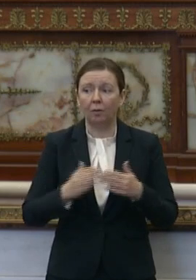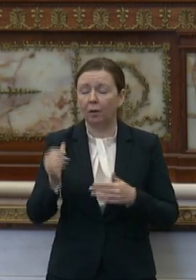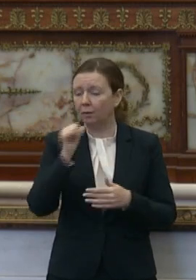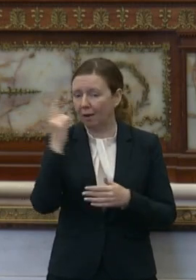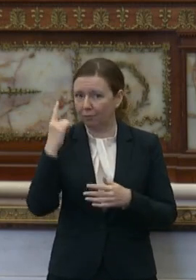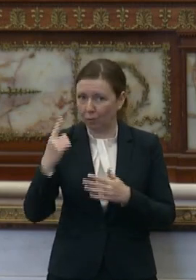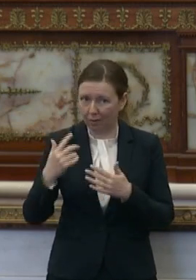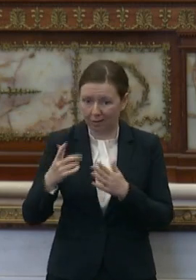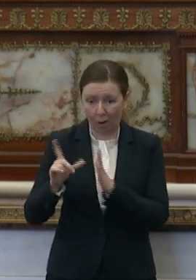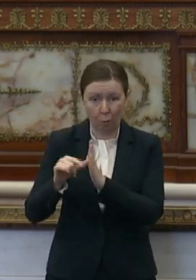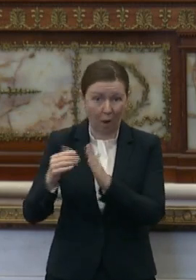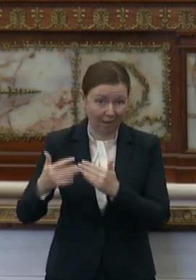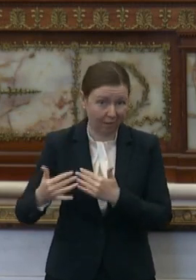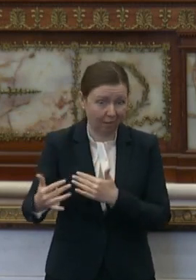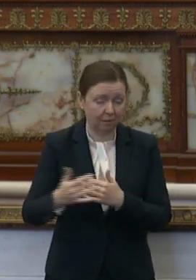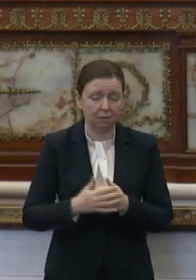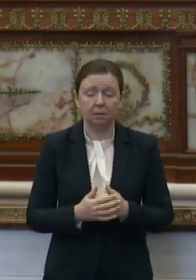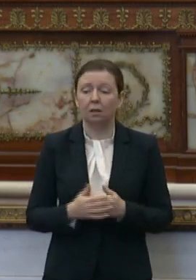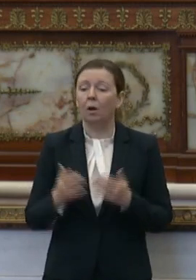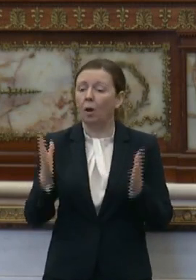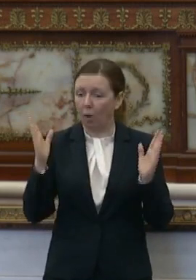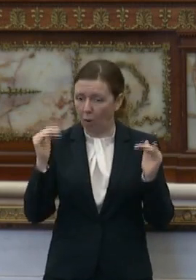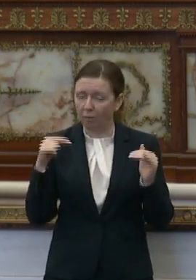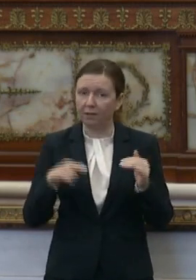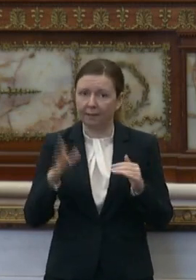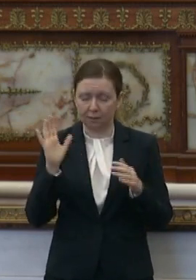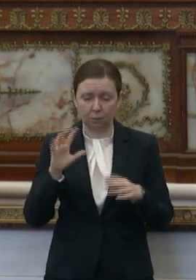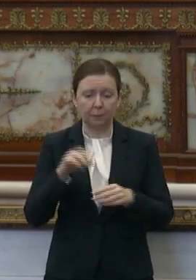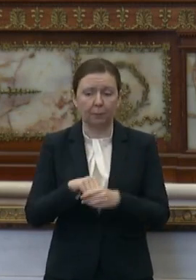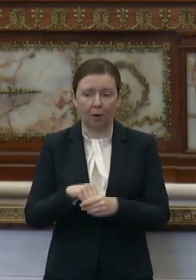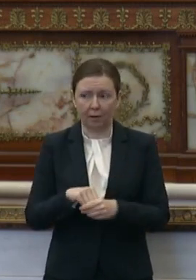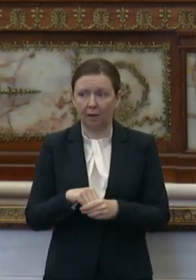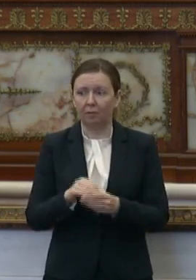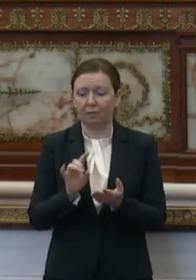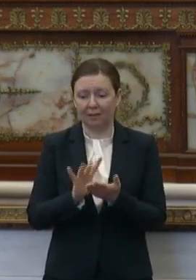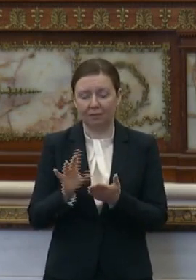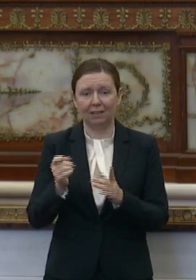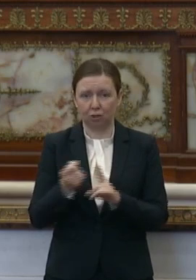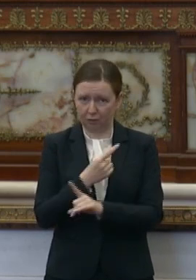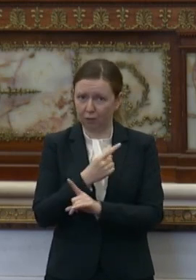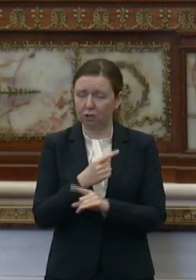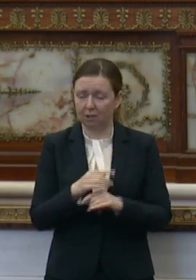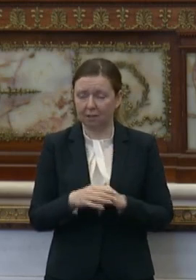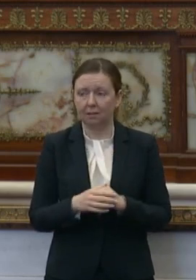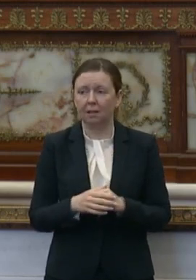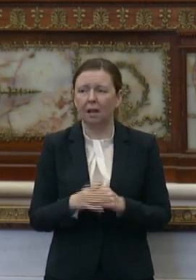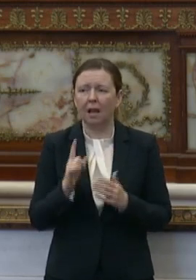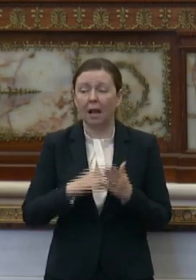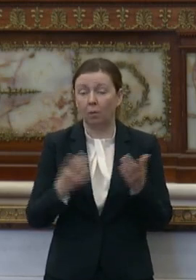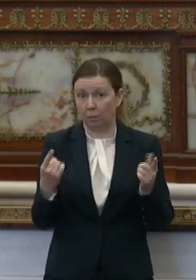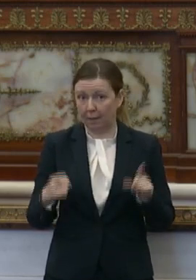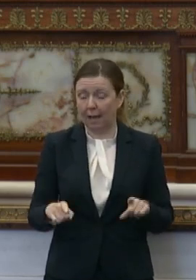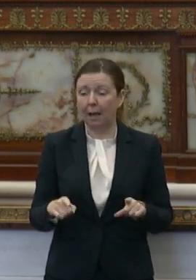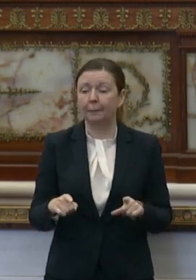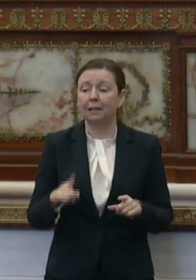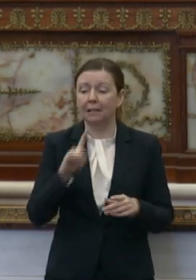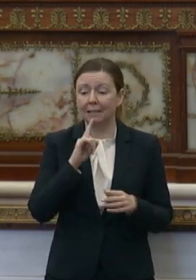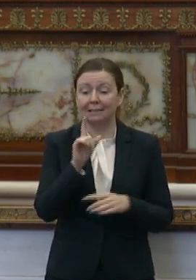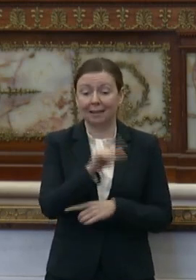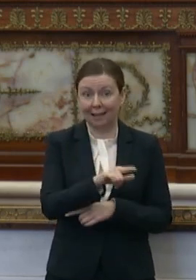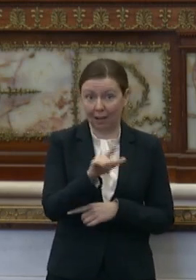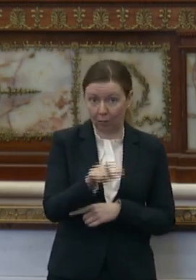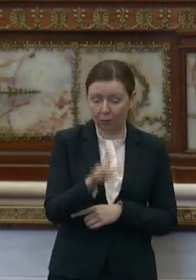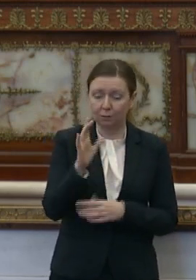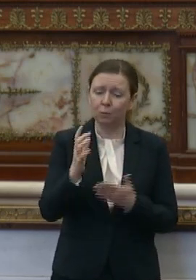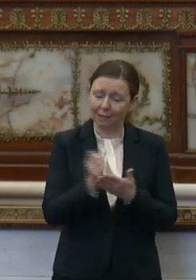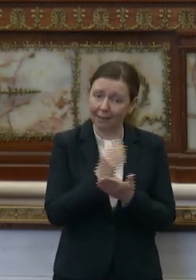a while. Hopefully this will be part of the eviction diversion, and what will happen is landlords